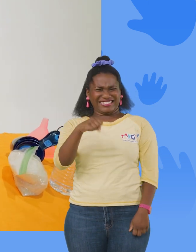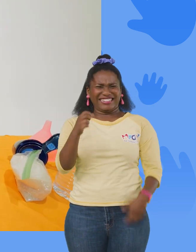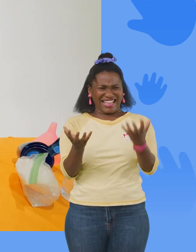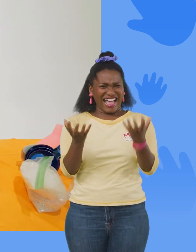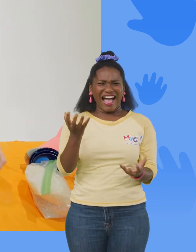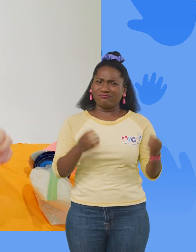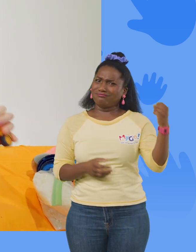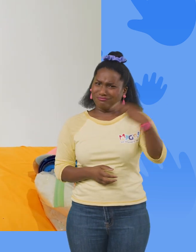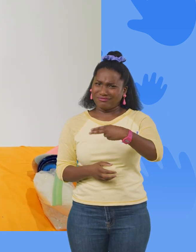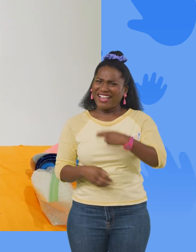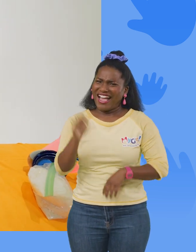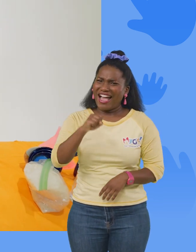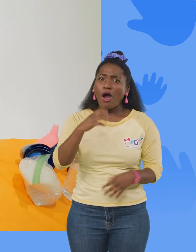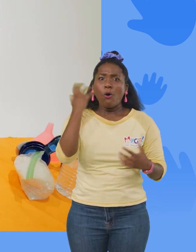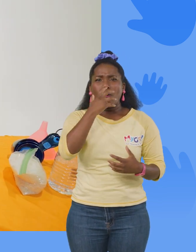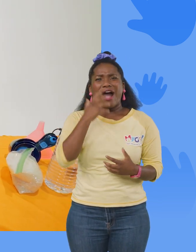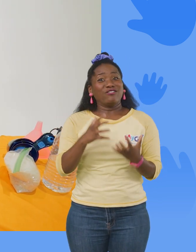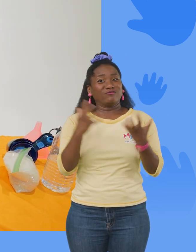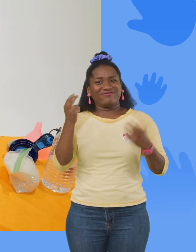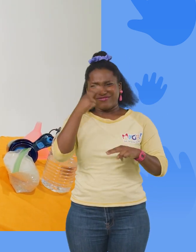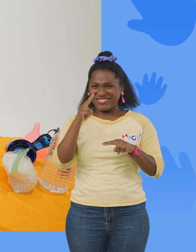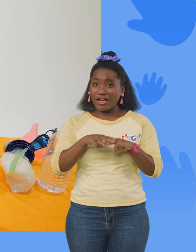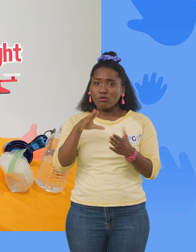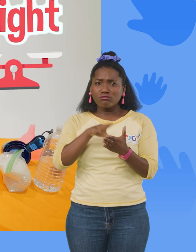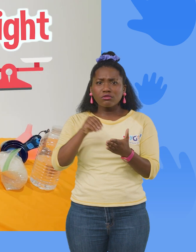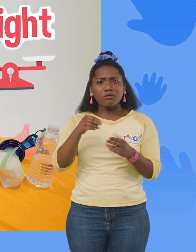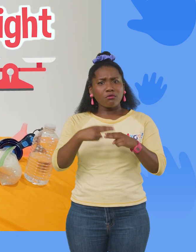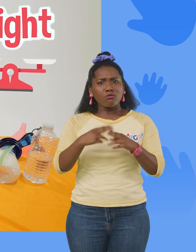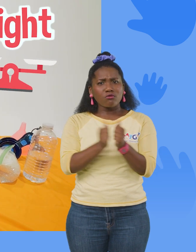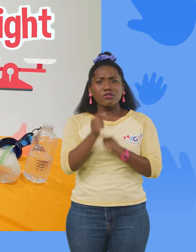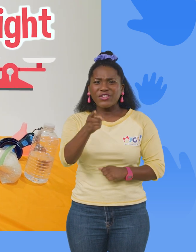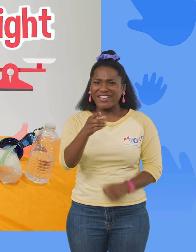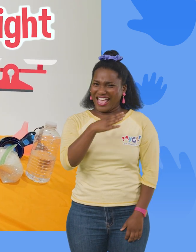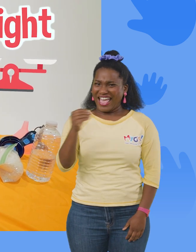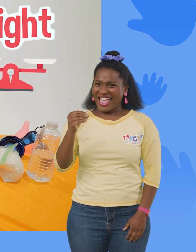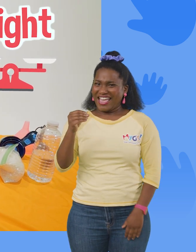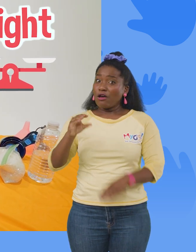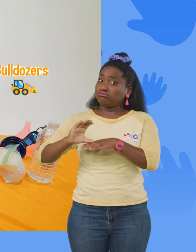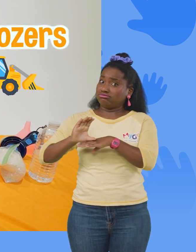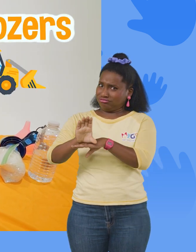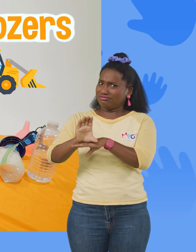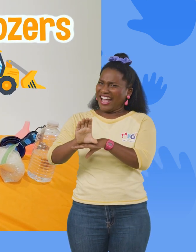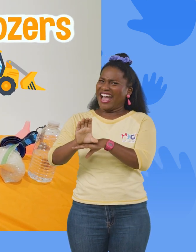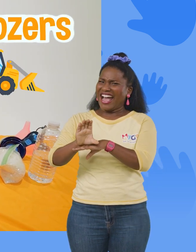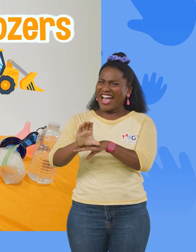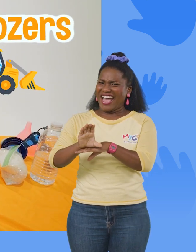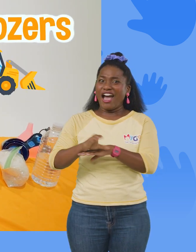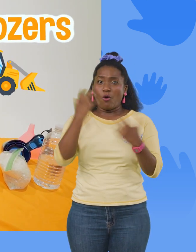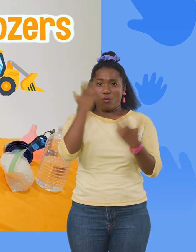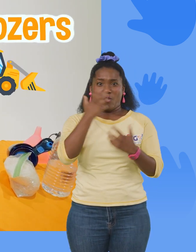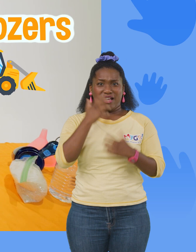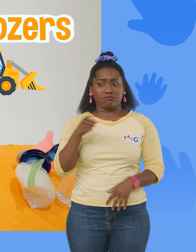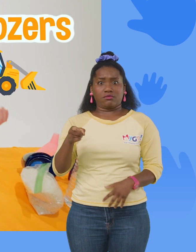sure was heavy enough. Wow, that was so much fun learning about weight with you. And also, bulldozers.